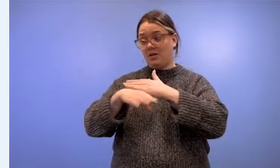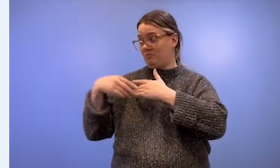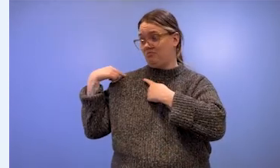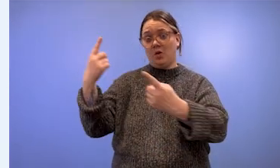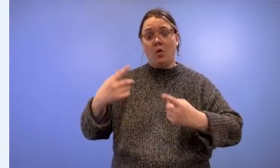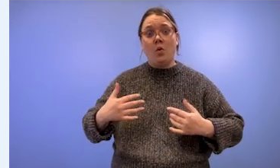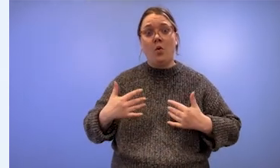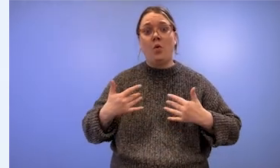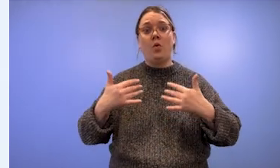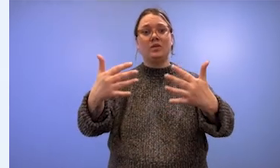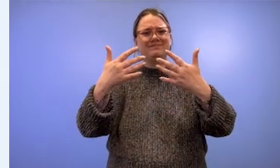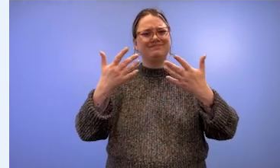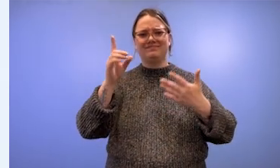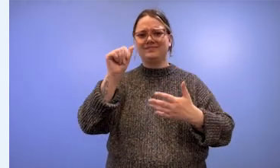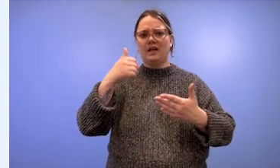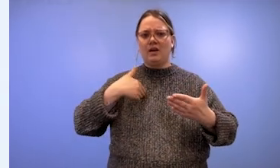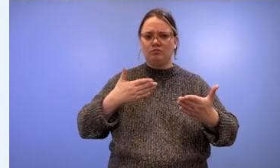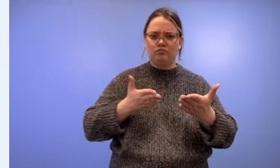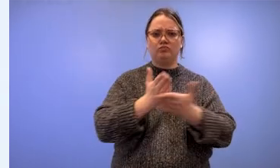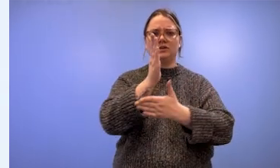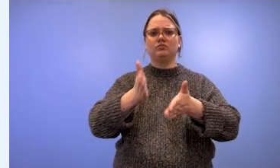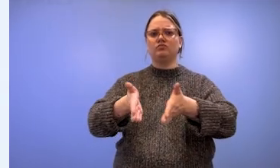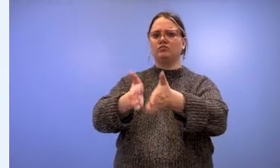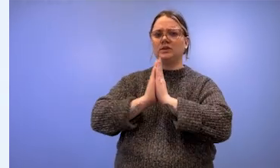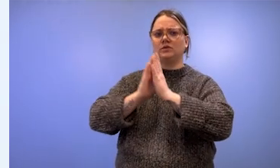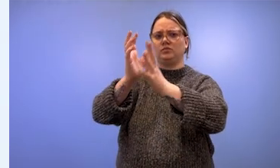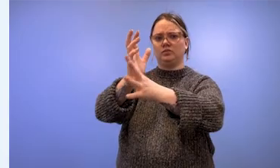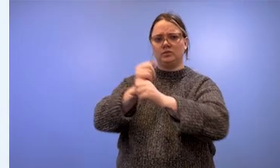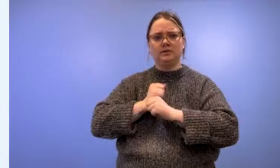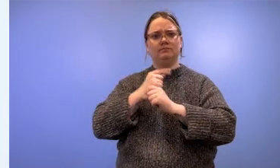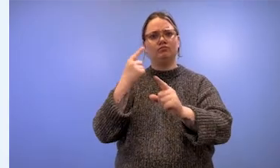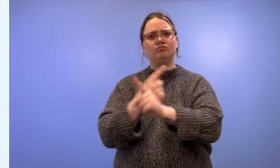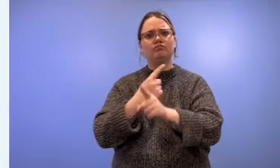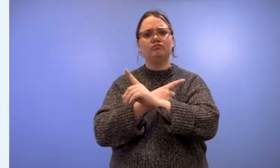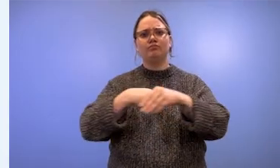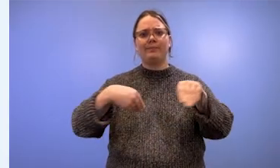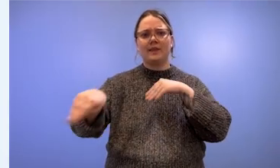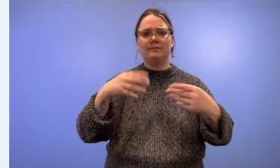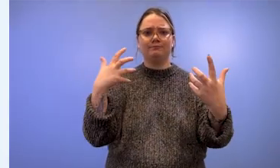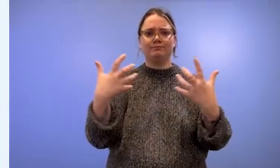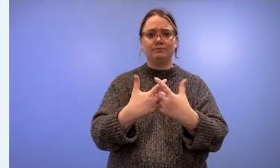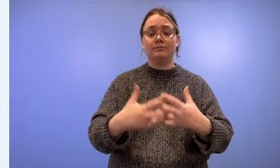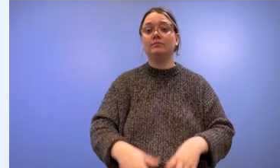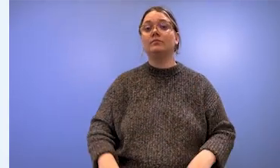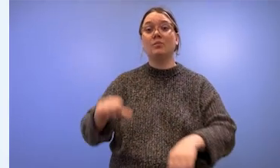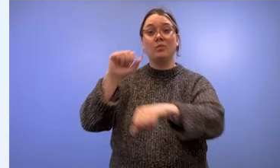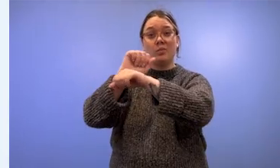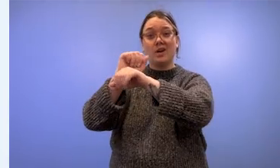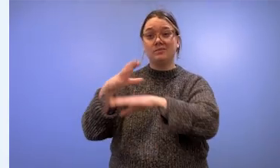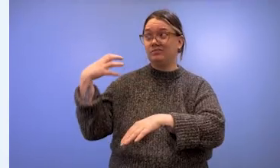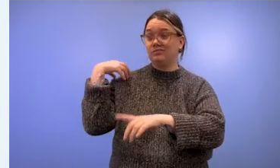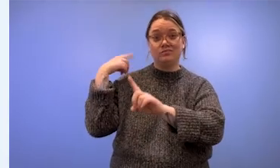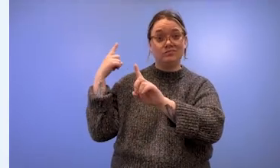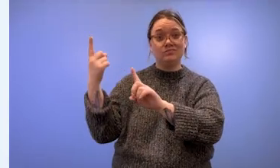progresses. So persons with disabilities have the right to request and receive appropriate flexible accommodations. And